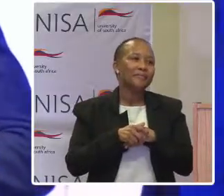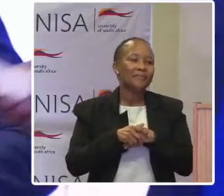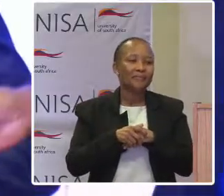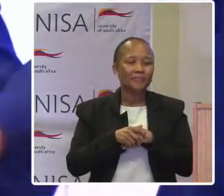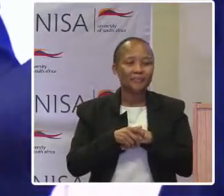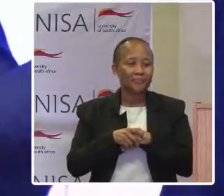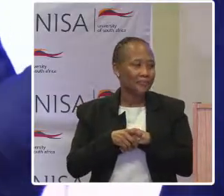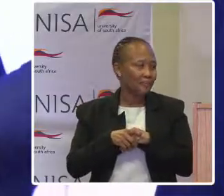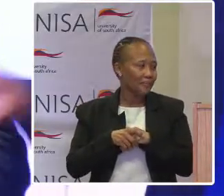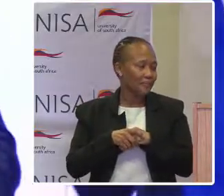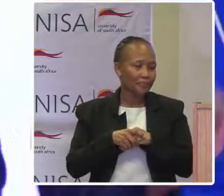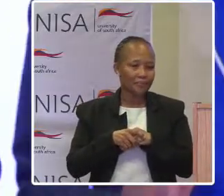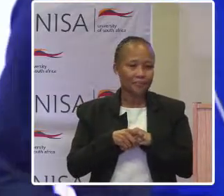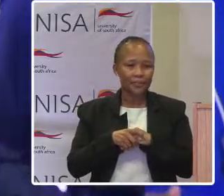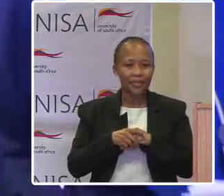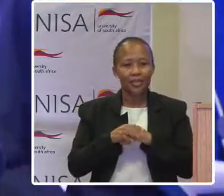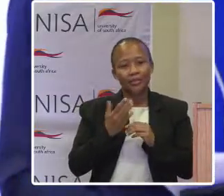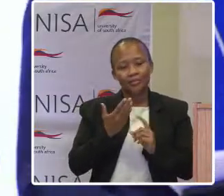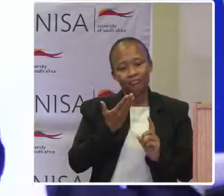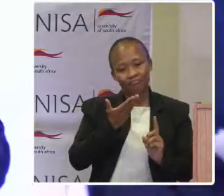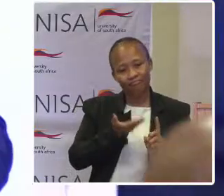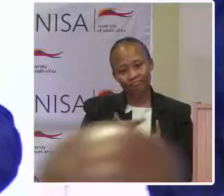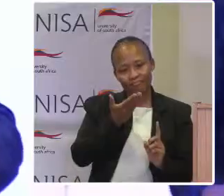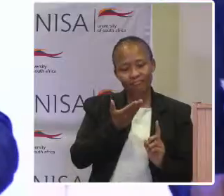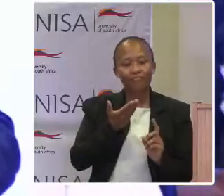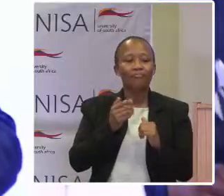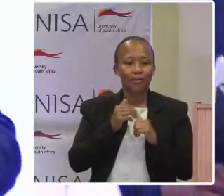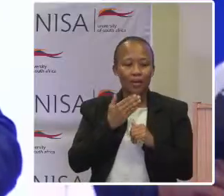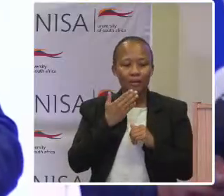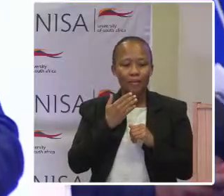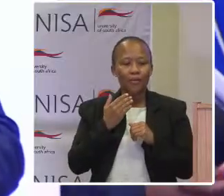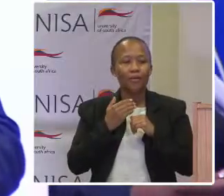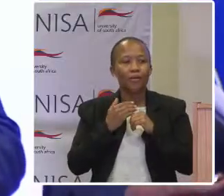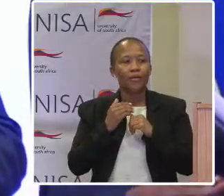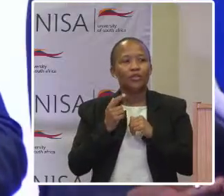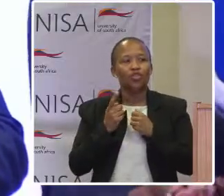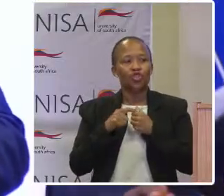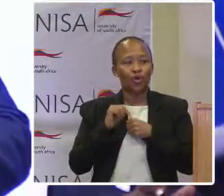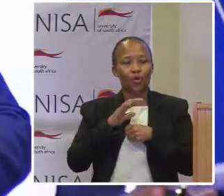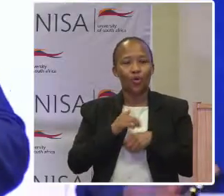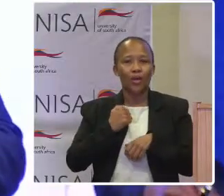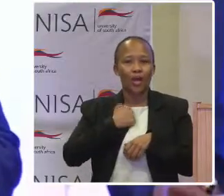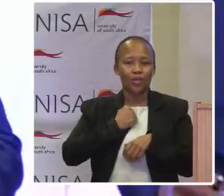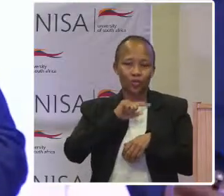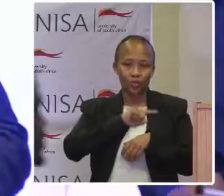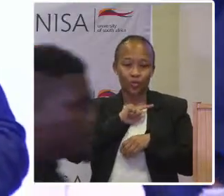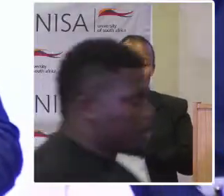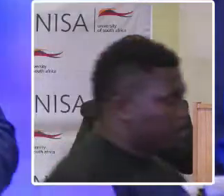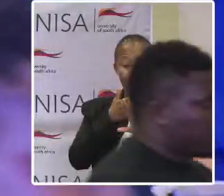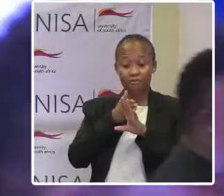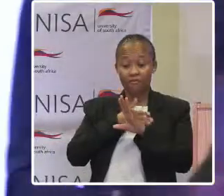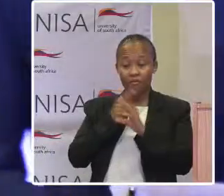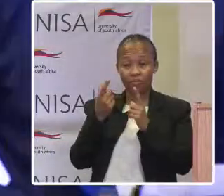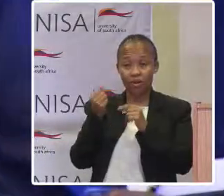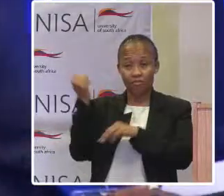Mr. Lenting, please join us as well, because we could not continue with the gifting system earlier. Dr.